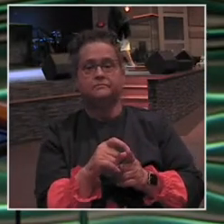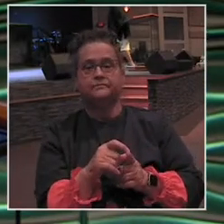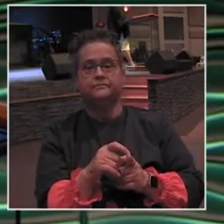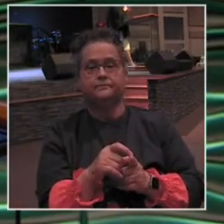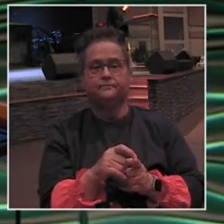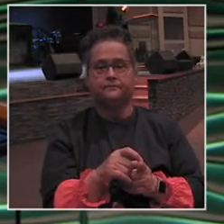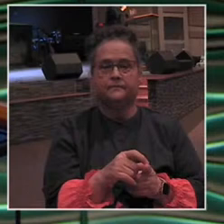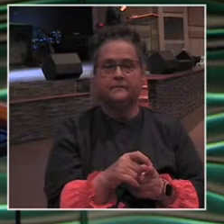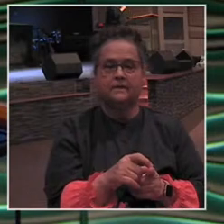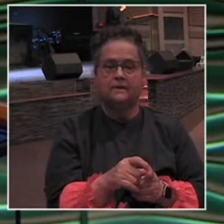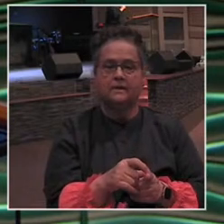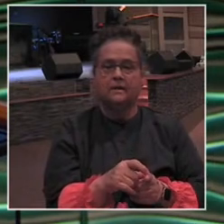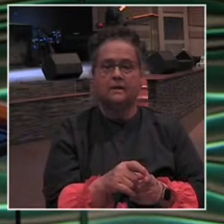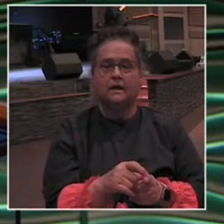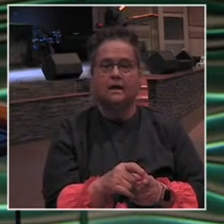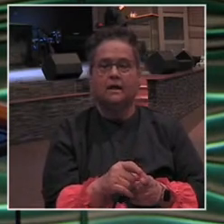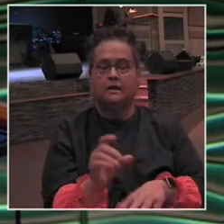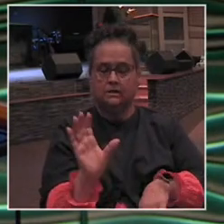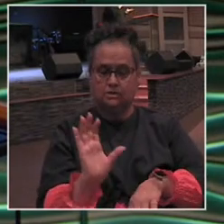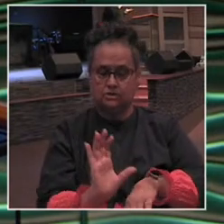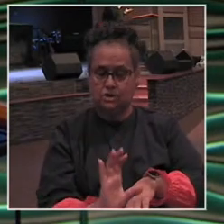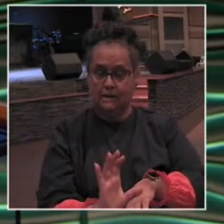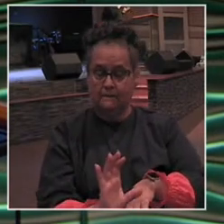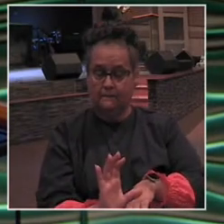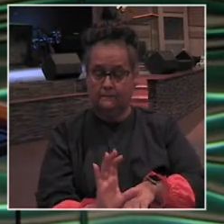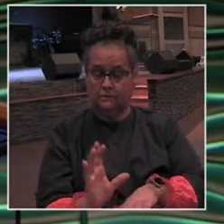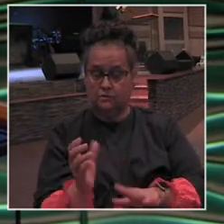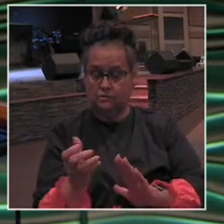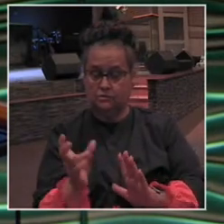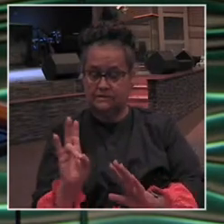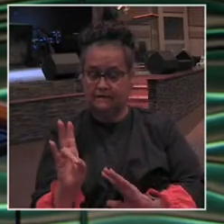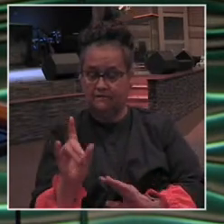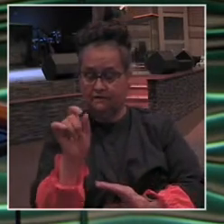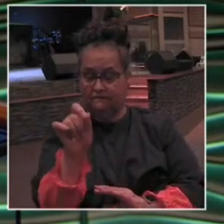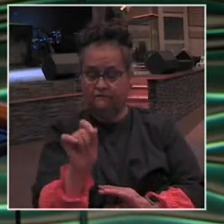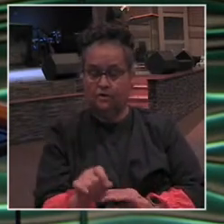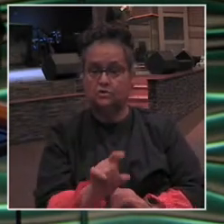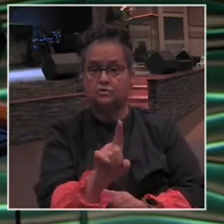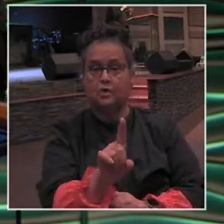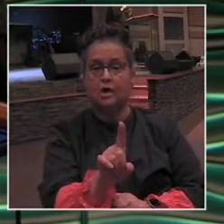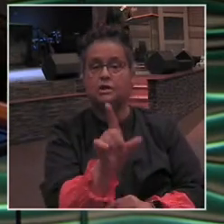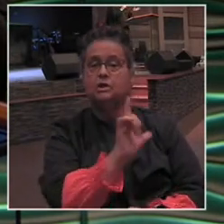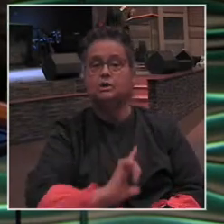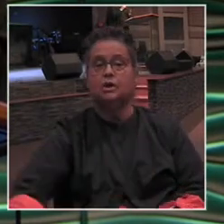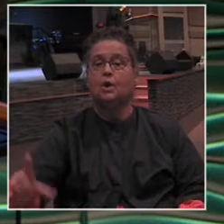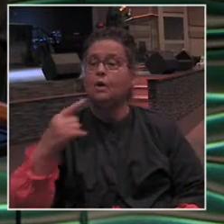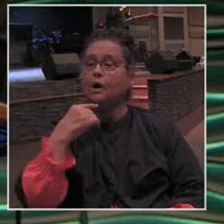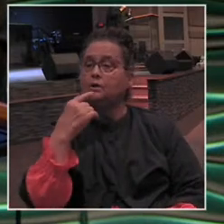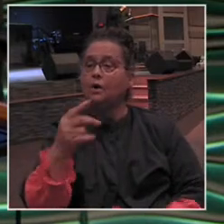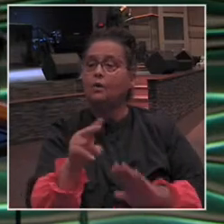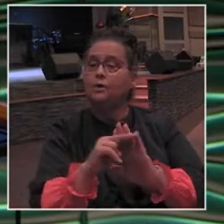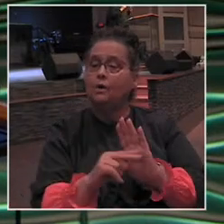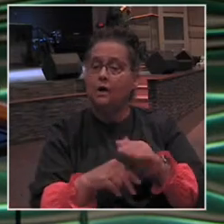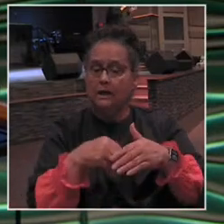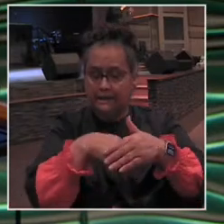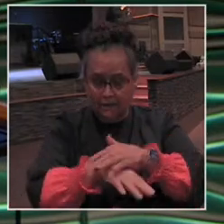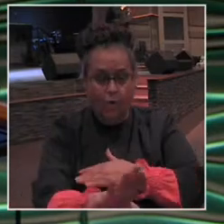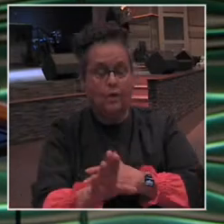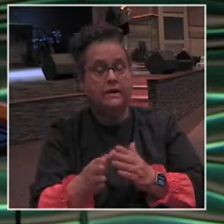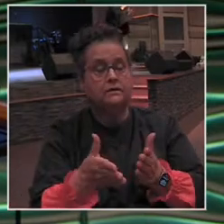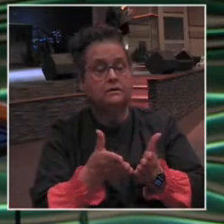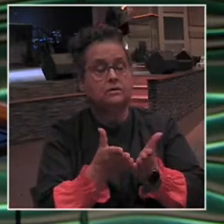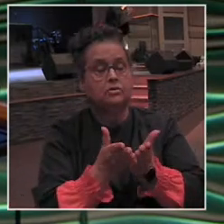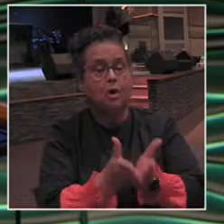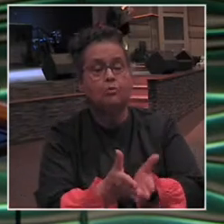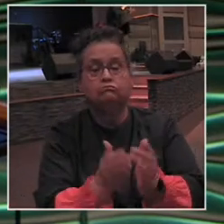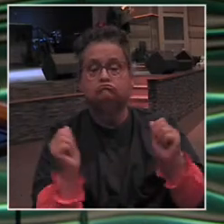chapter 7, verse 1, we just read it. It said, when everything was ready, the Lord said to Noah, go into the boat with all of your family. Among all the people